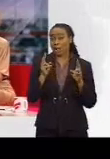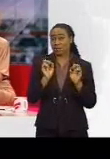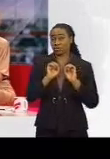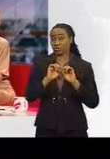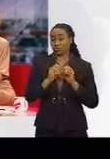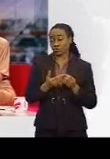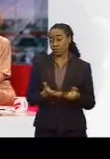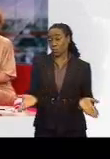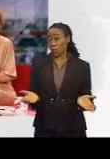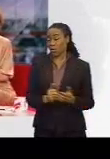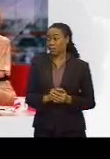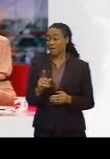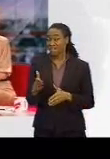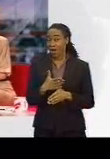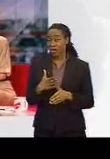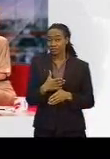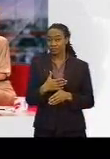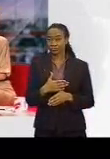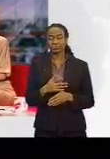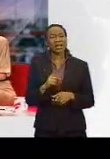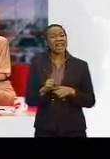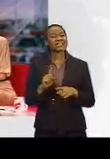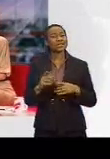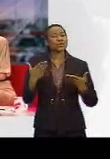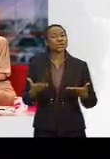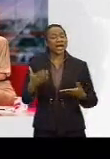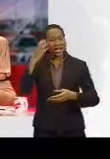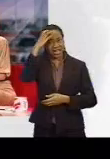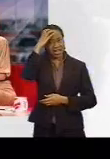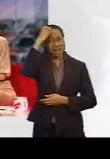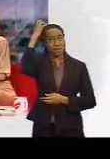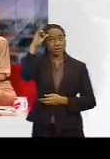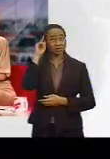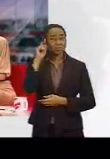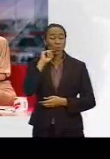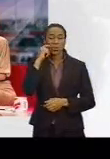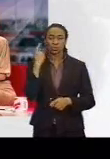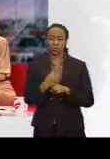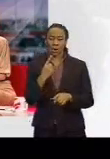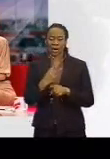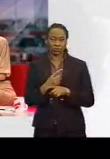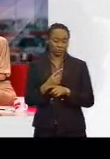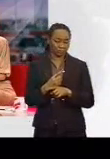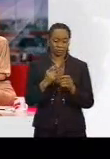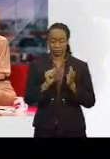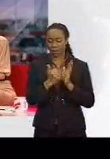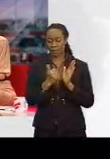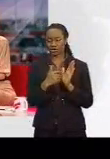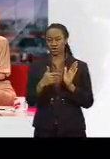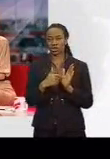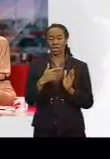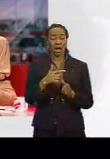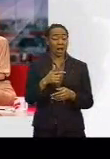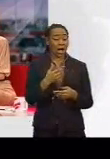So we're looking back at one of our news stories. Later today, the government announcing the scale of the cuts in the central grant to councils in England.